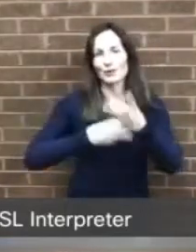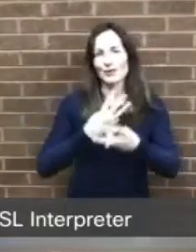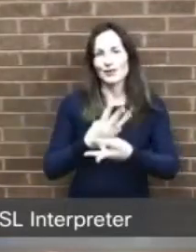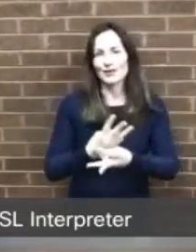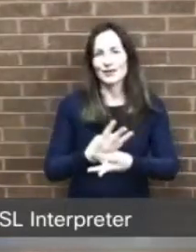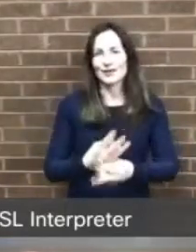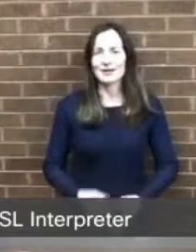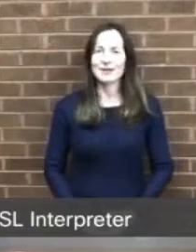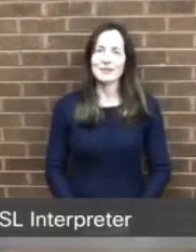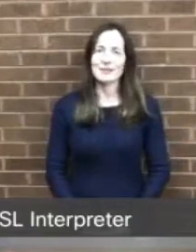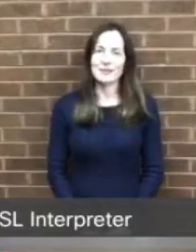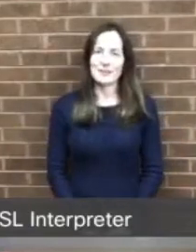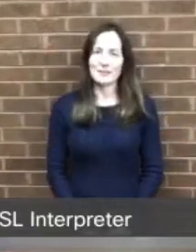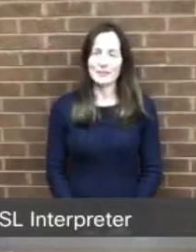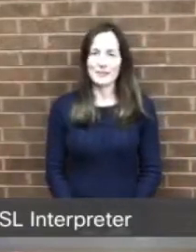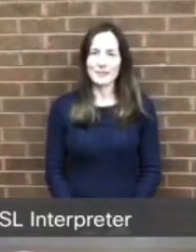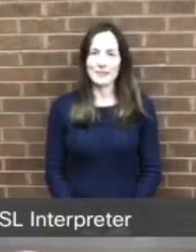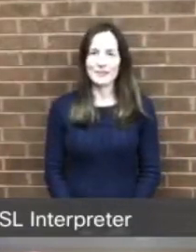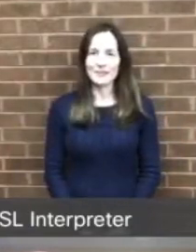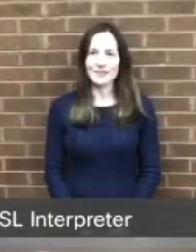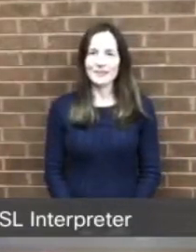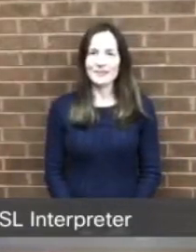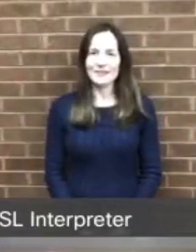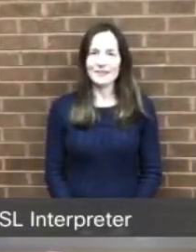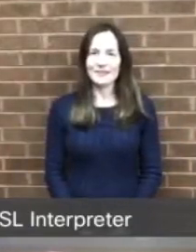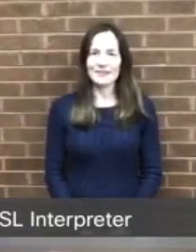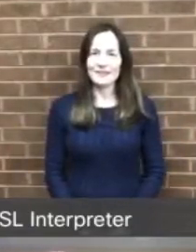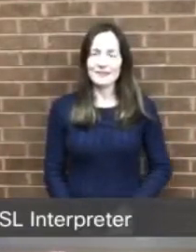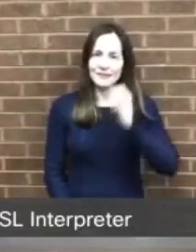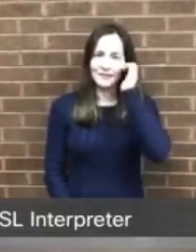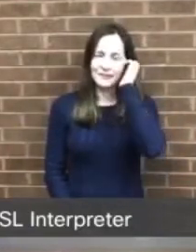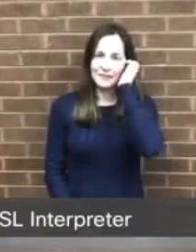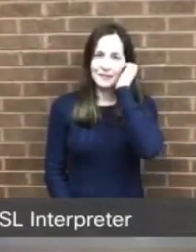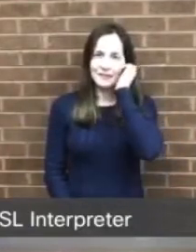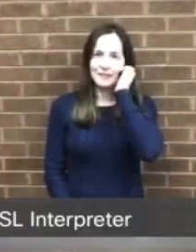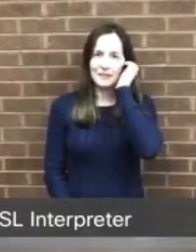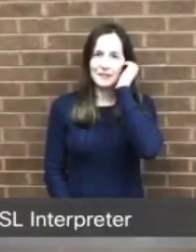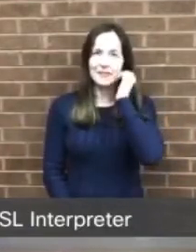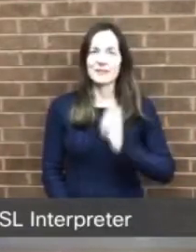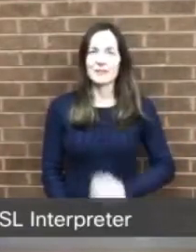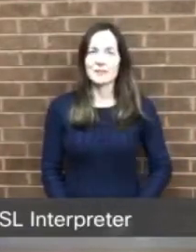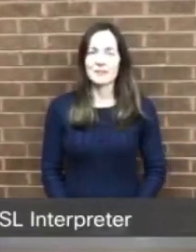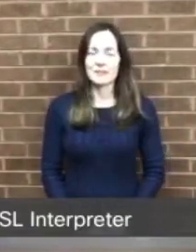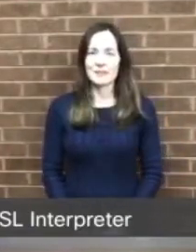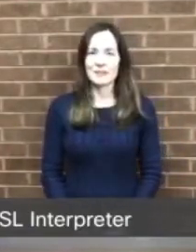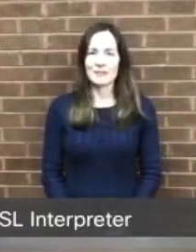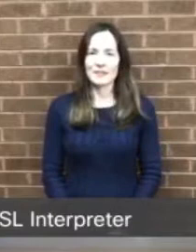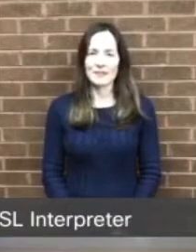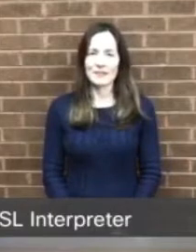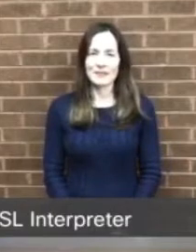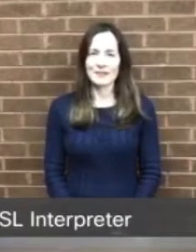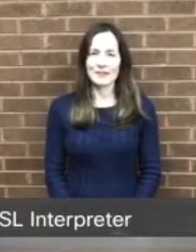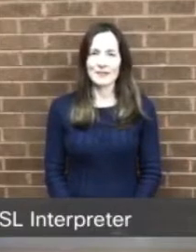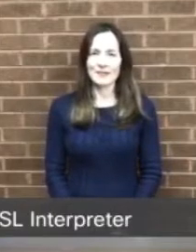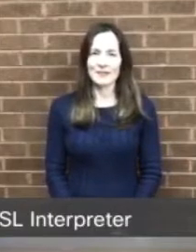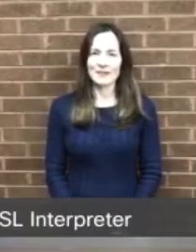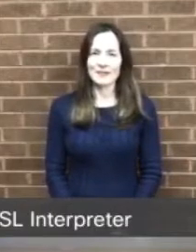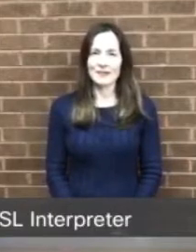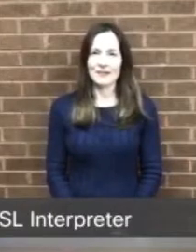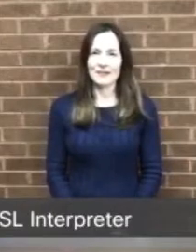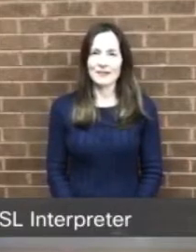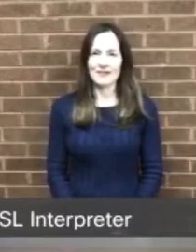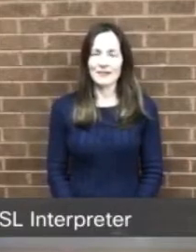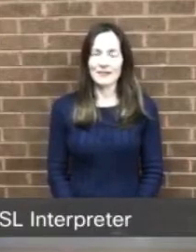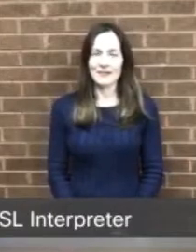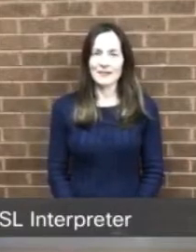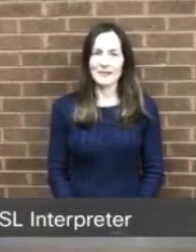I am sitting stuck and I cannot tell you. I'm sitting in my splendor turning